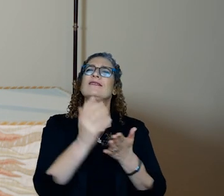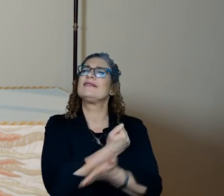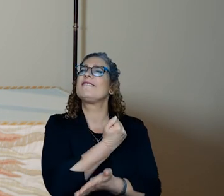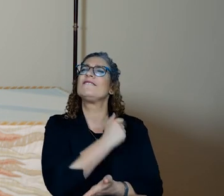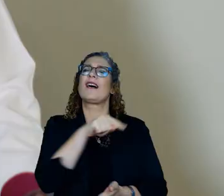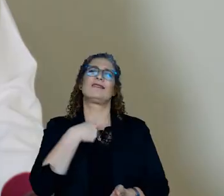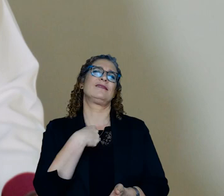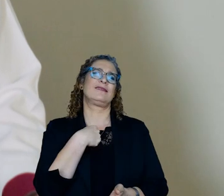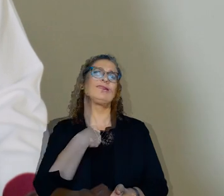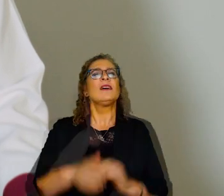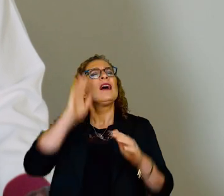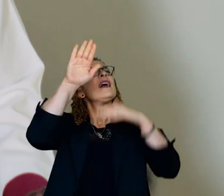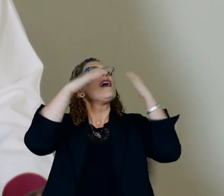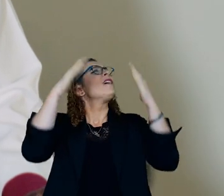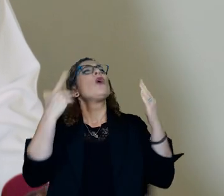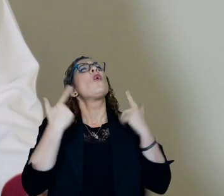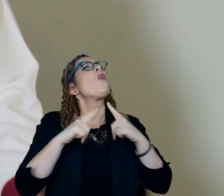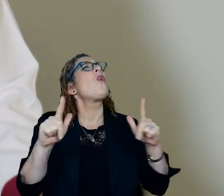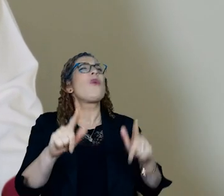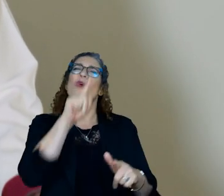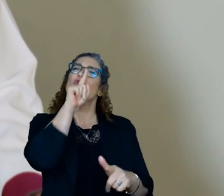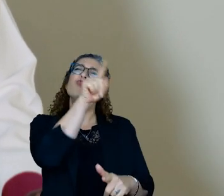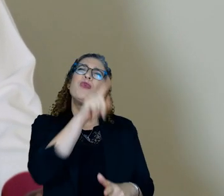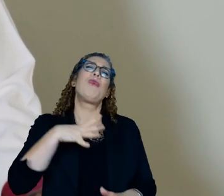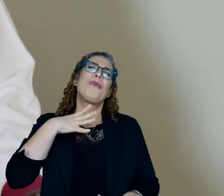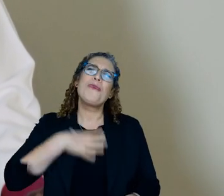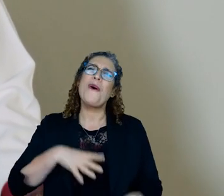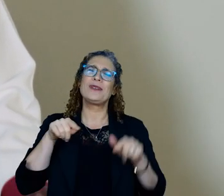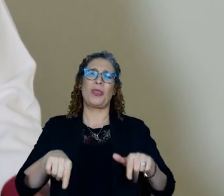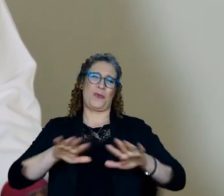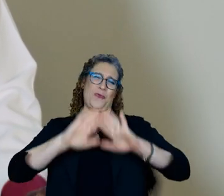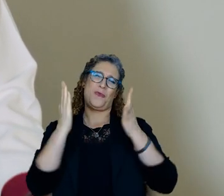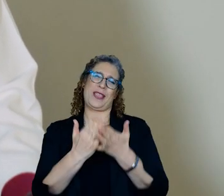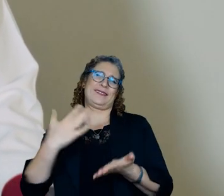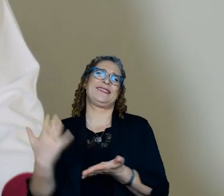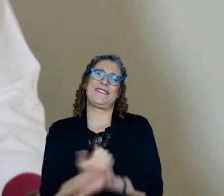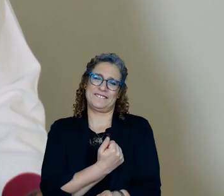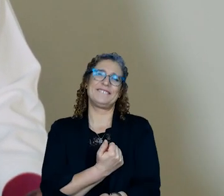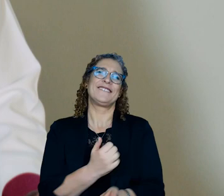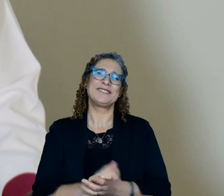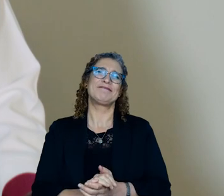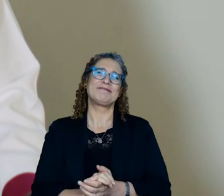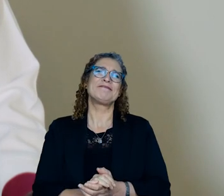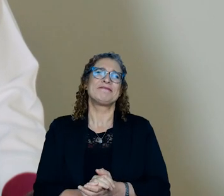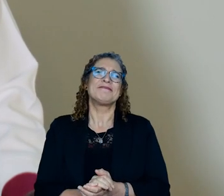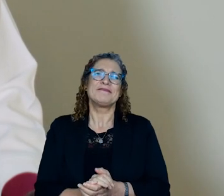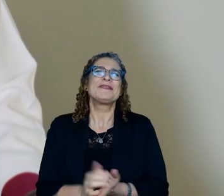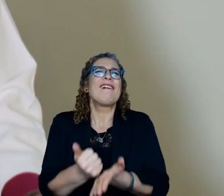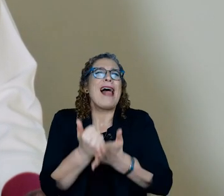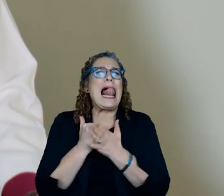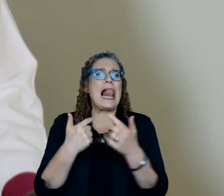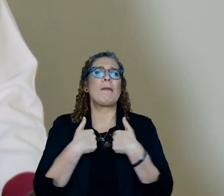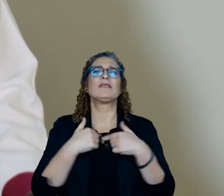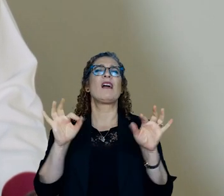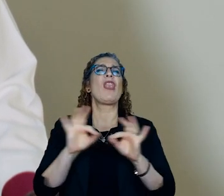Christ. Heavenly Lord, you long for the world's salvation. Stir us